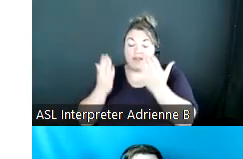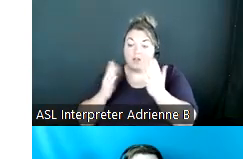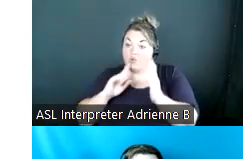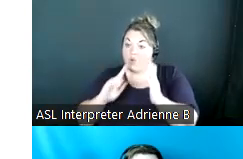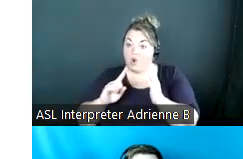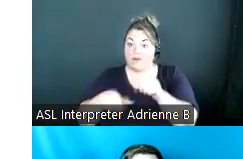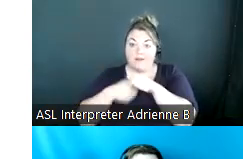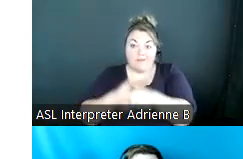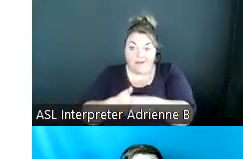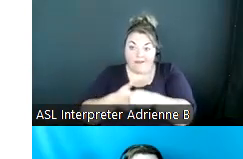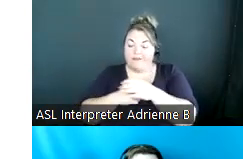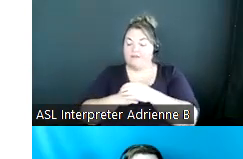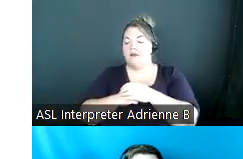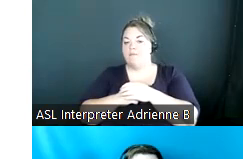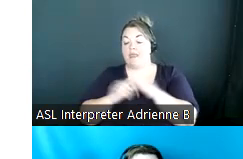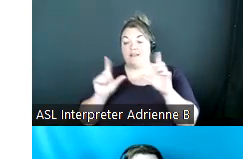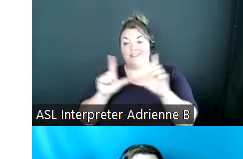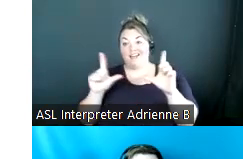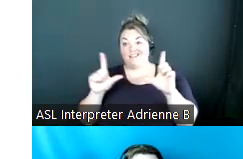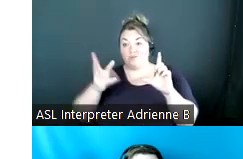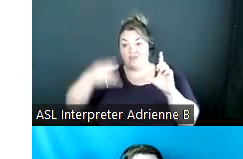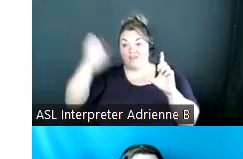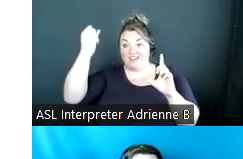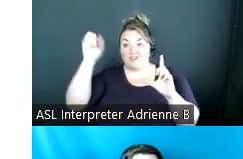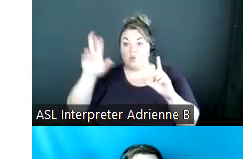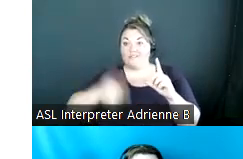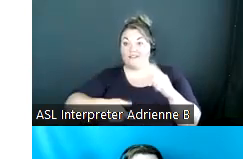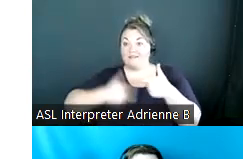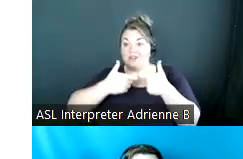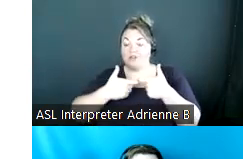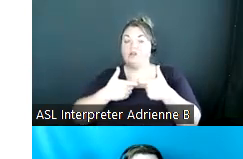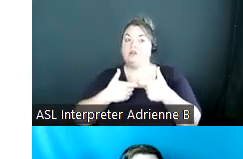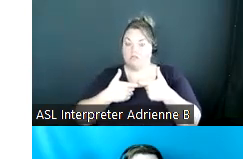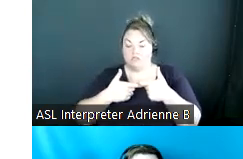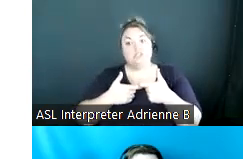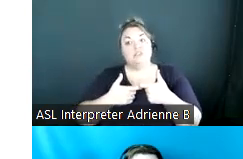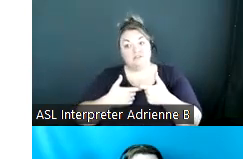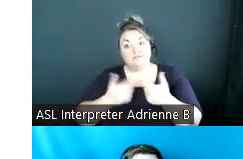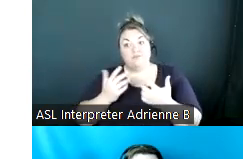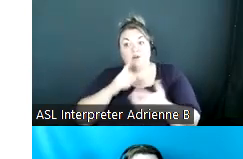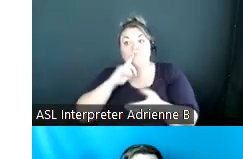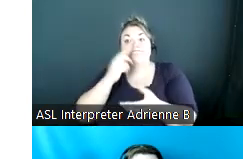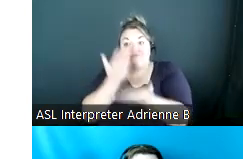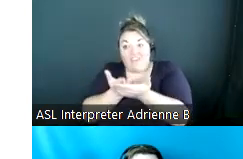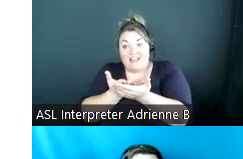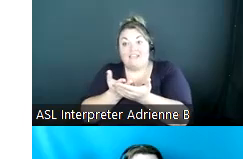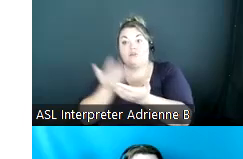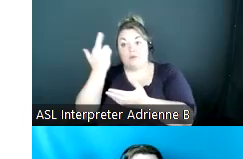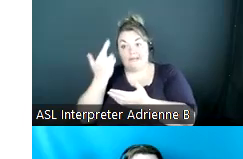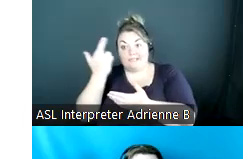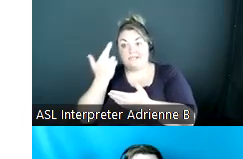in compliance. License revocation or suspension shall be for good cause and issued in writing